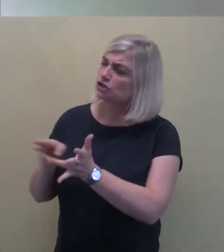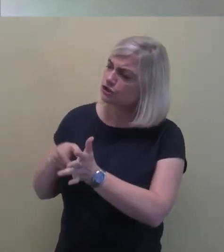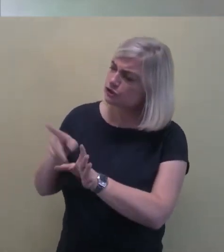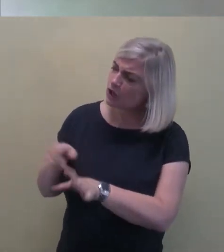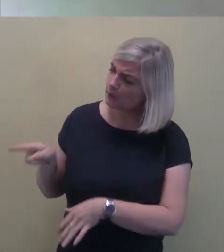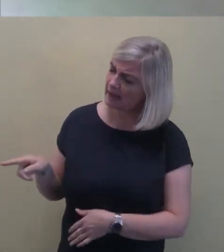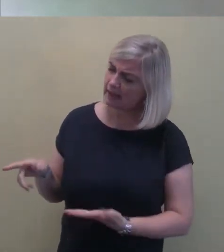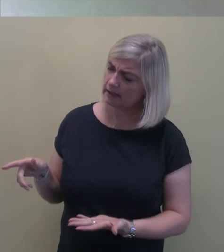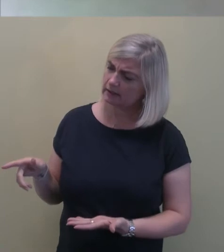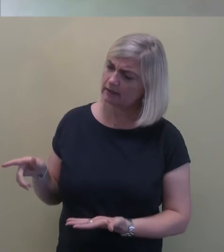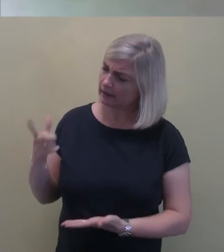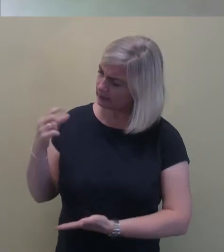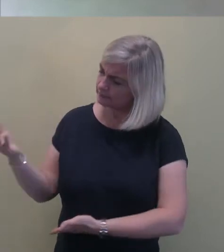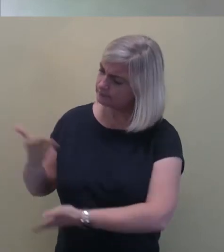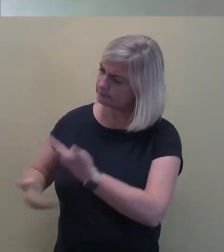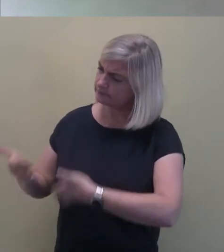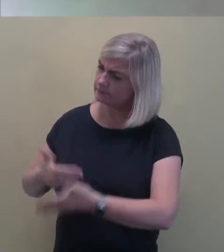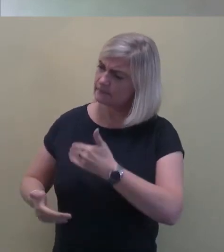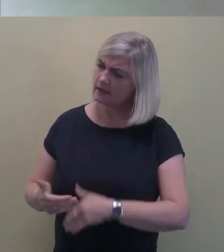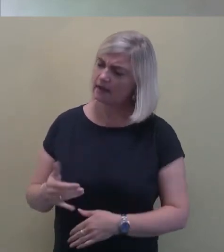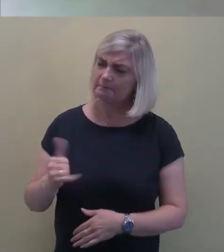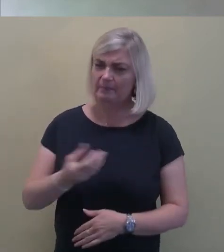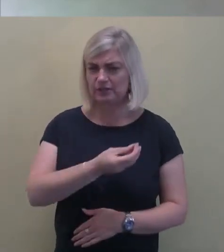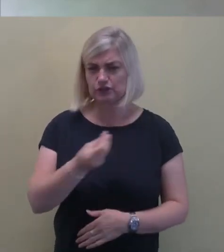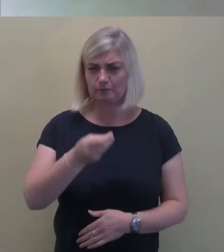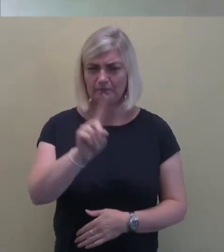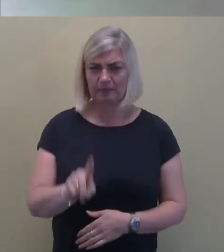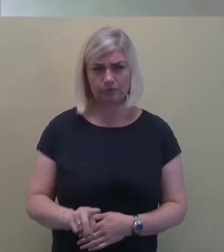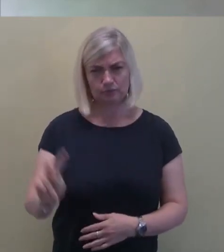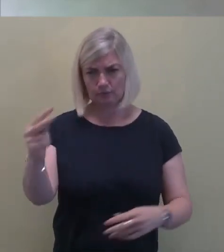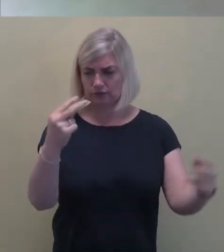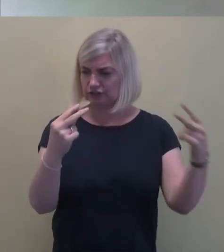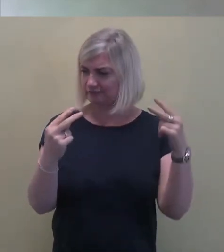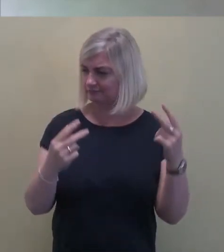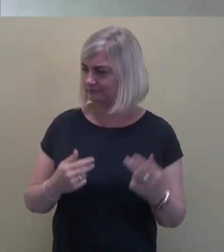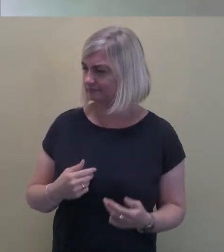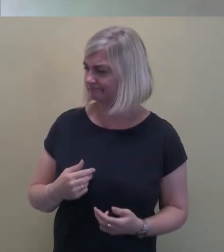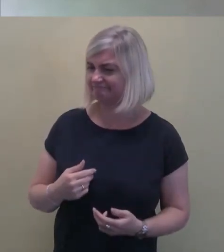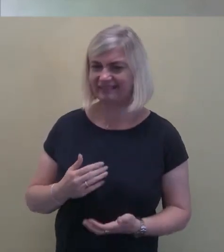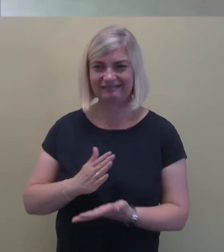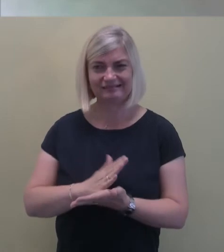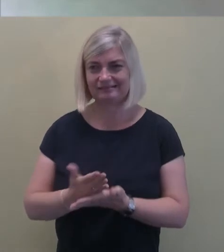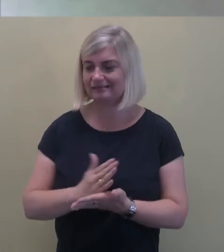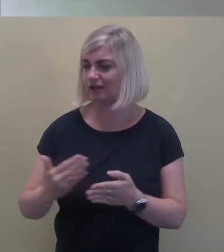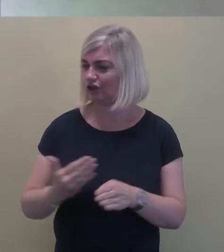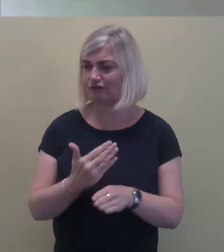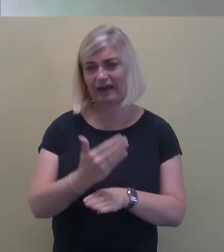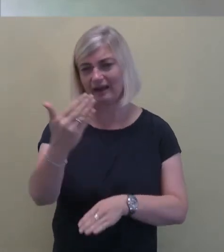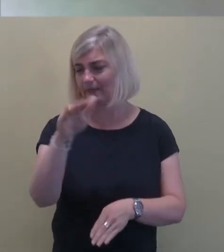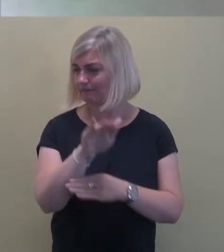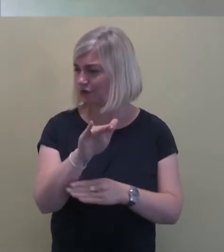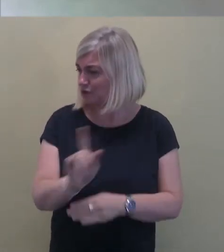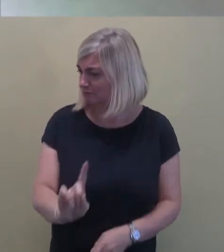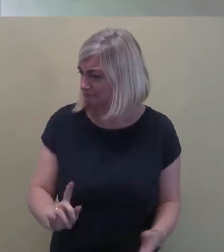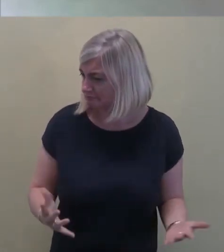what's available on our college website. All our courses are listed on there. That's going to give you an interest of some guidance, what